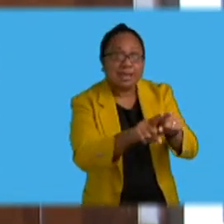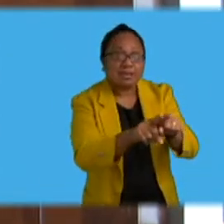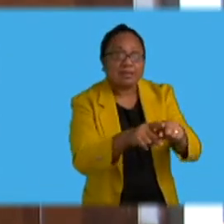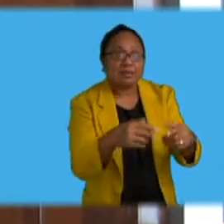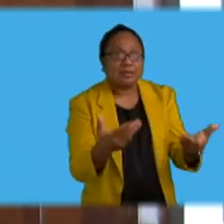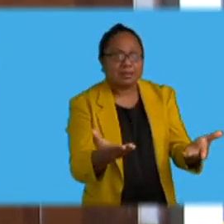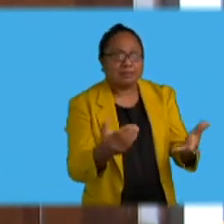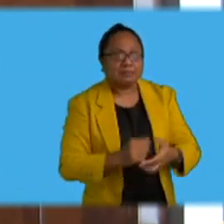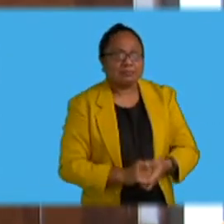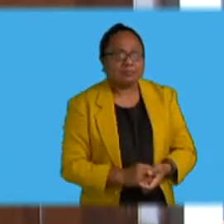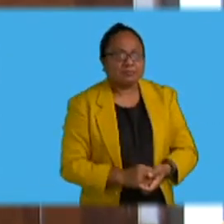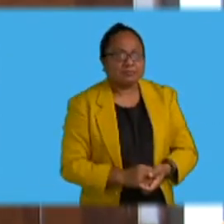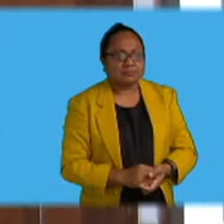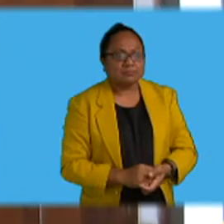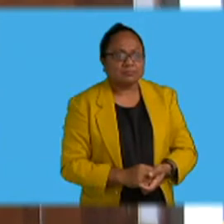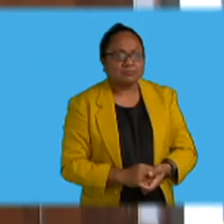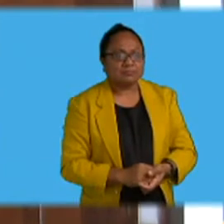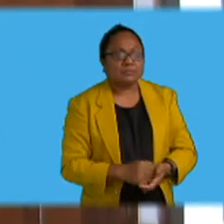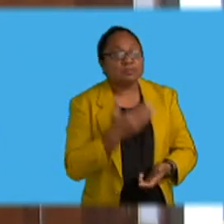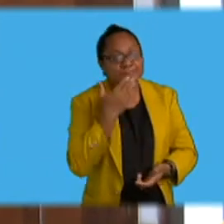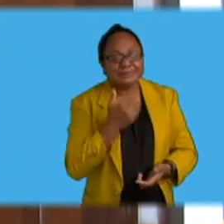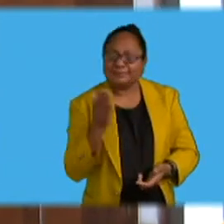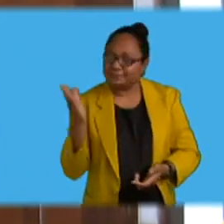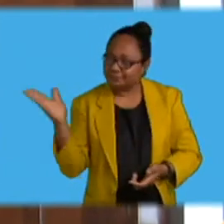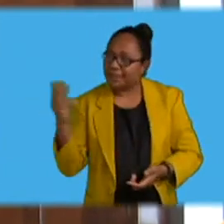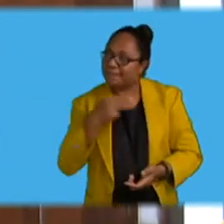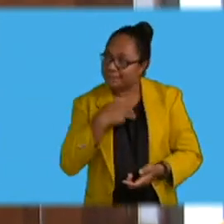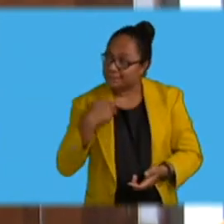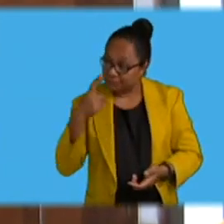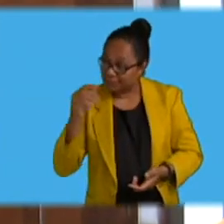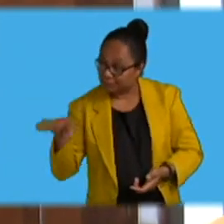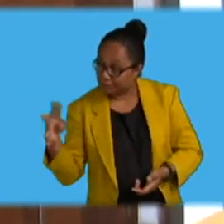day. If the Minister can look into that.